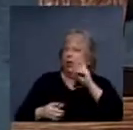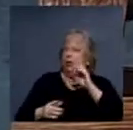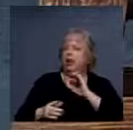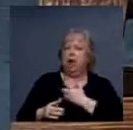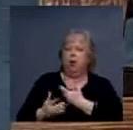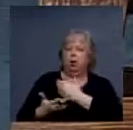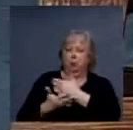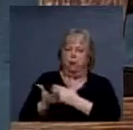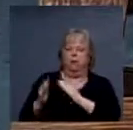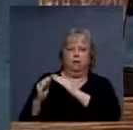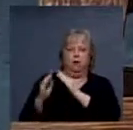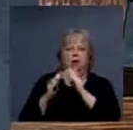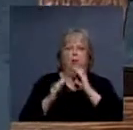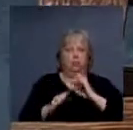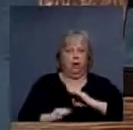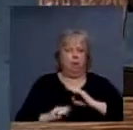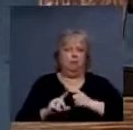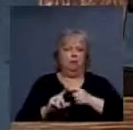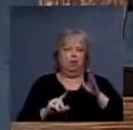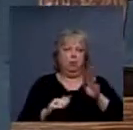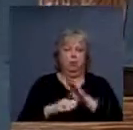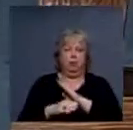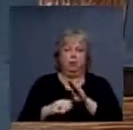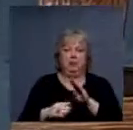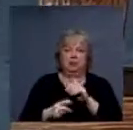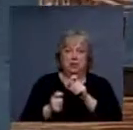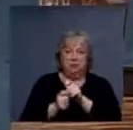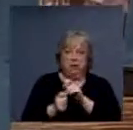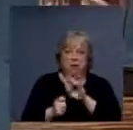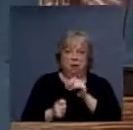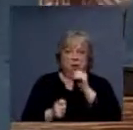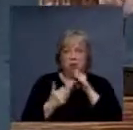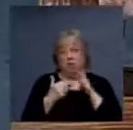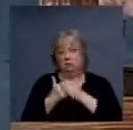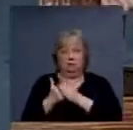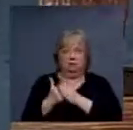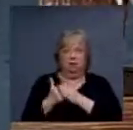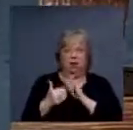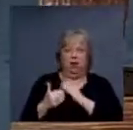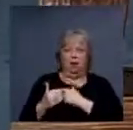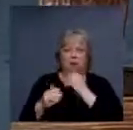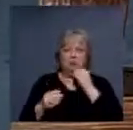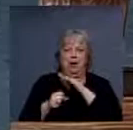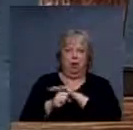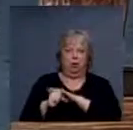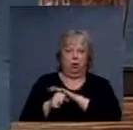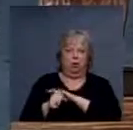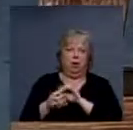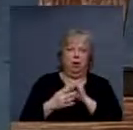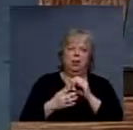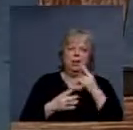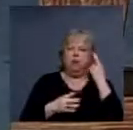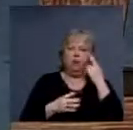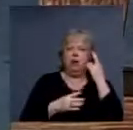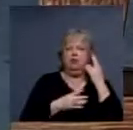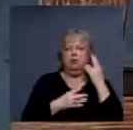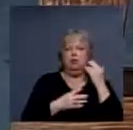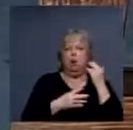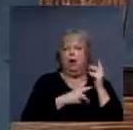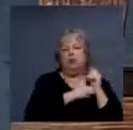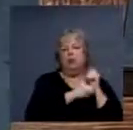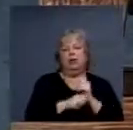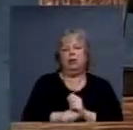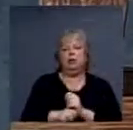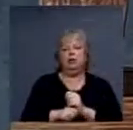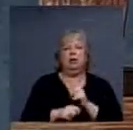this. Specifically, if it wasn't right up on a neighborhood. That's why traditionally these things have been out